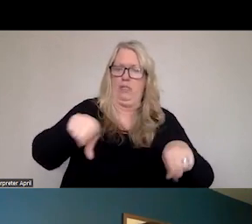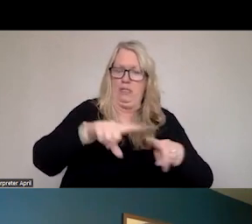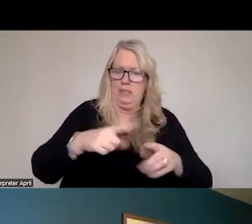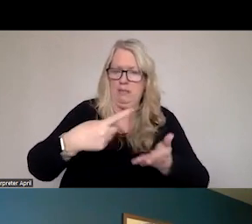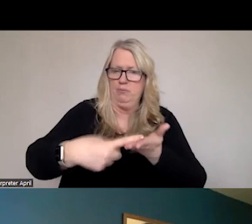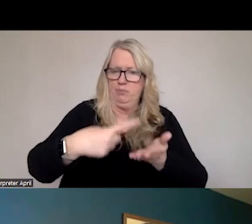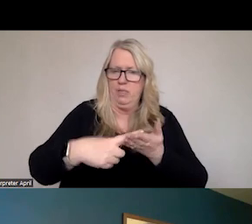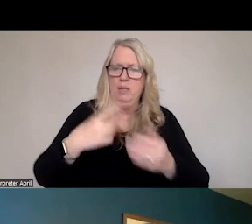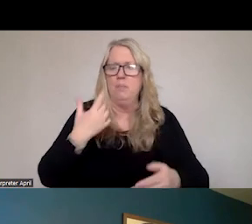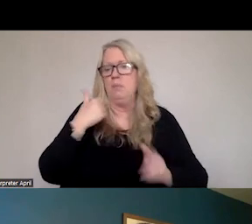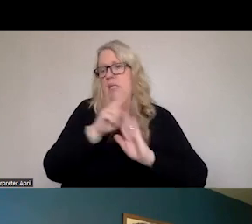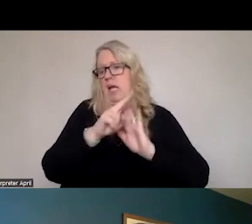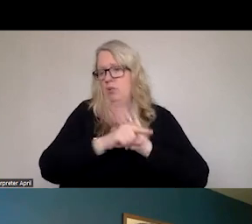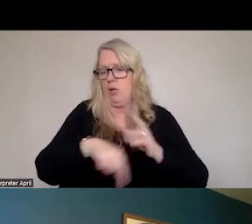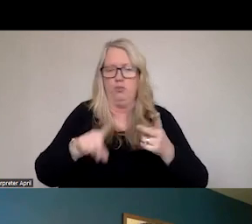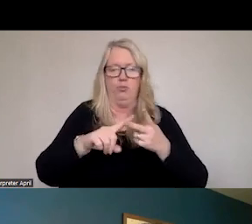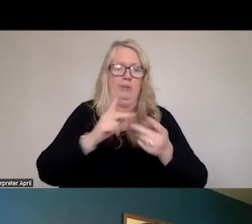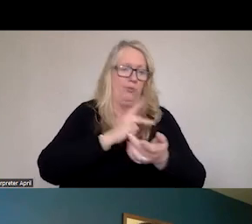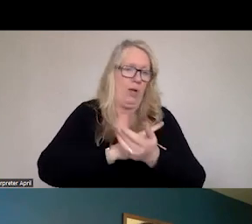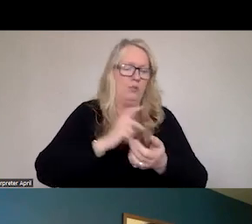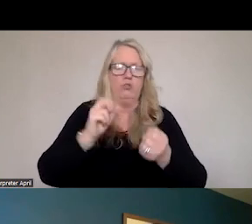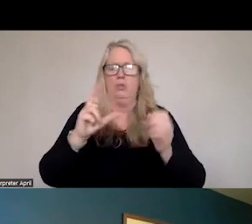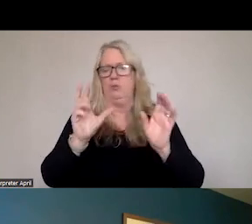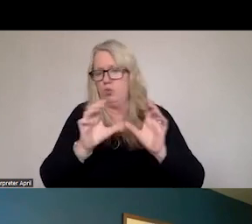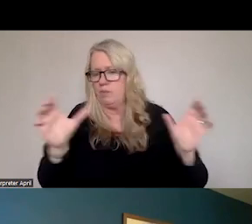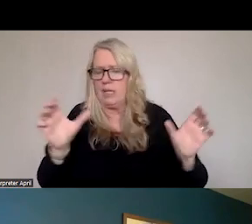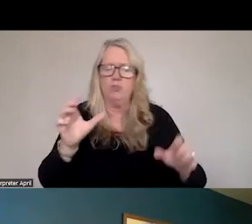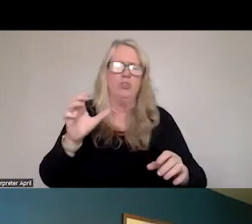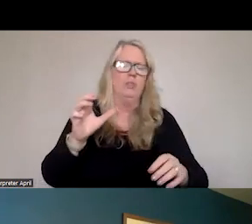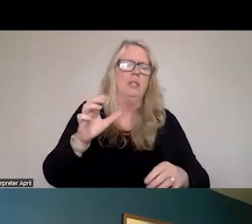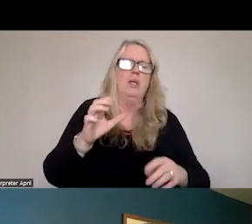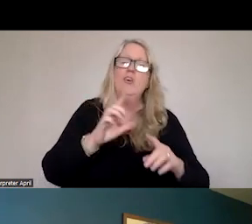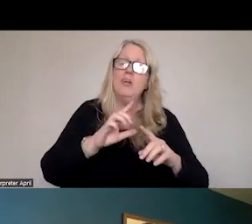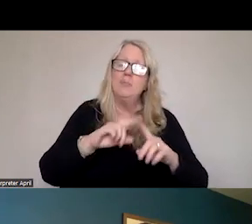an undergraduate, graduate, or whatever certification trained, but that